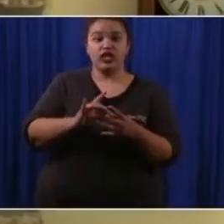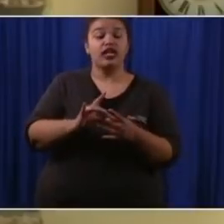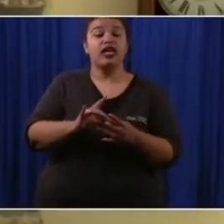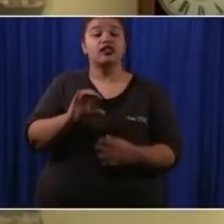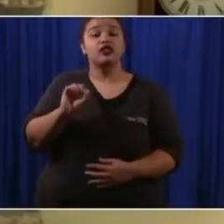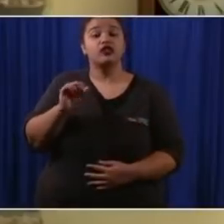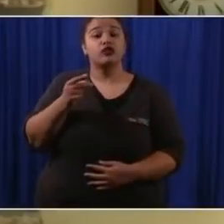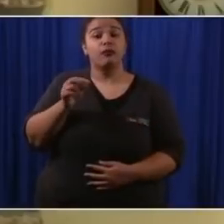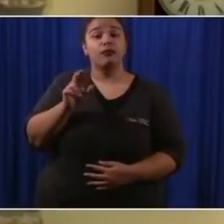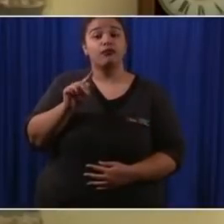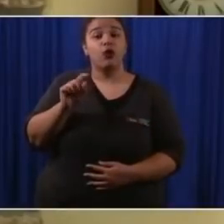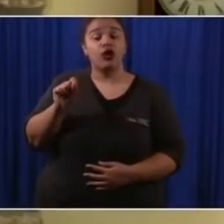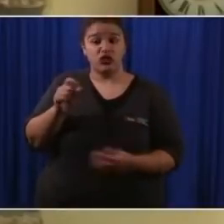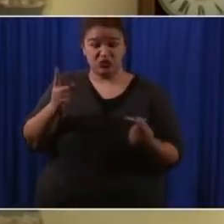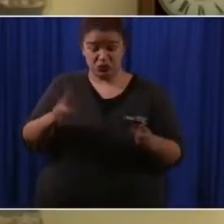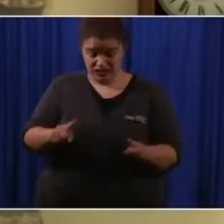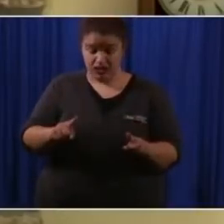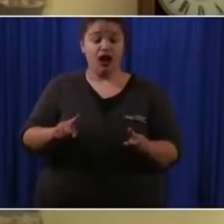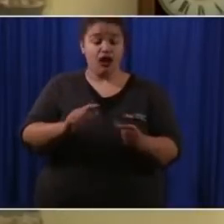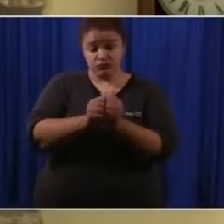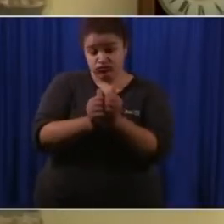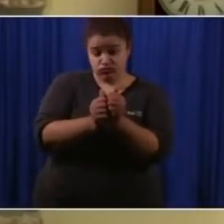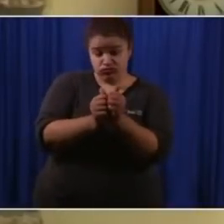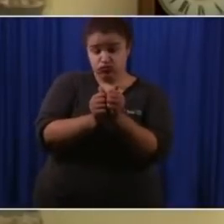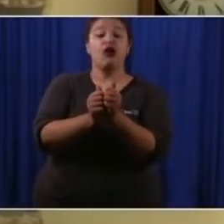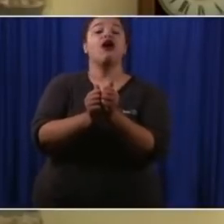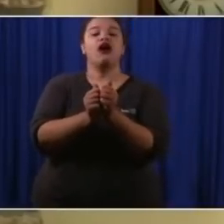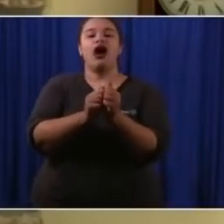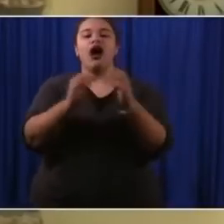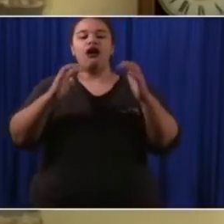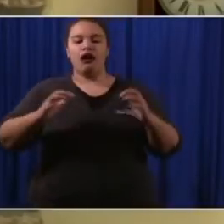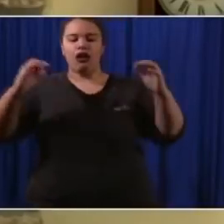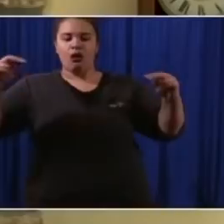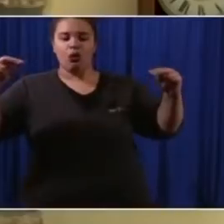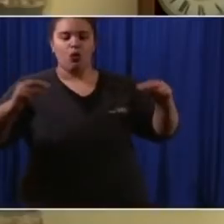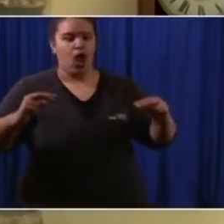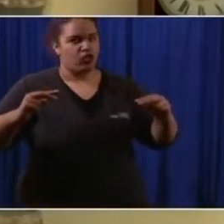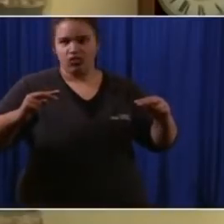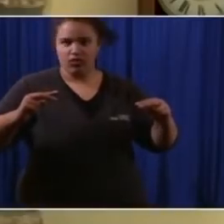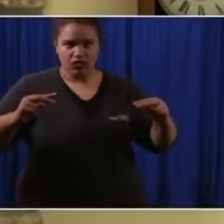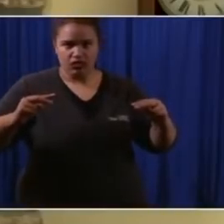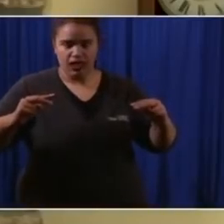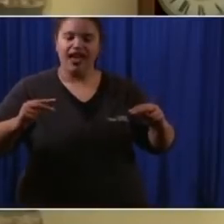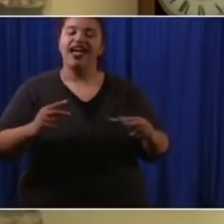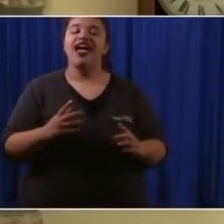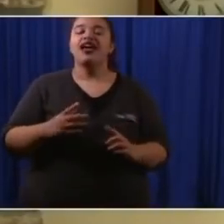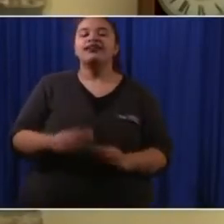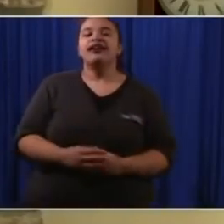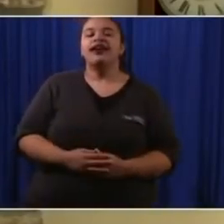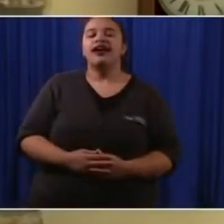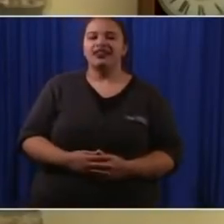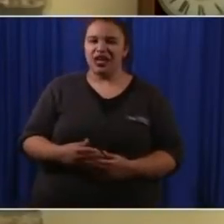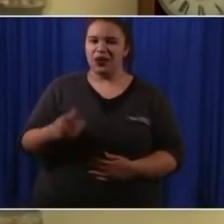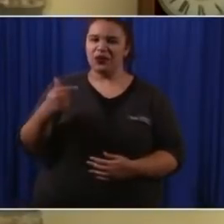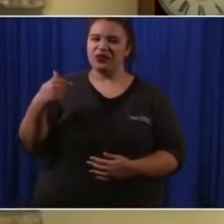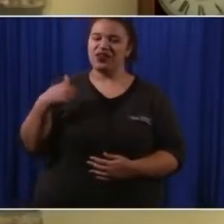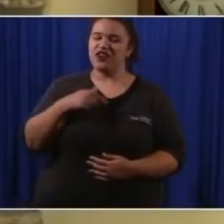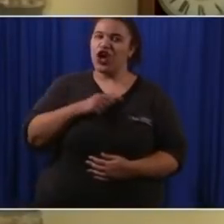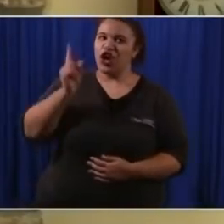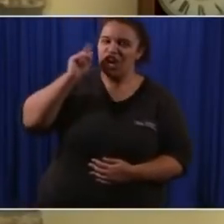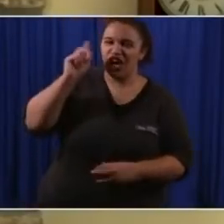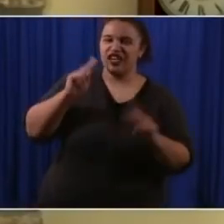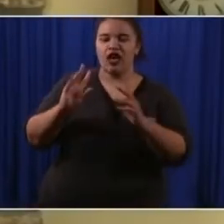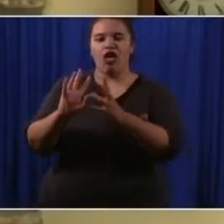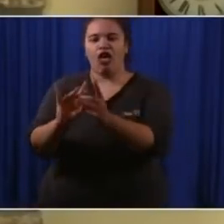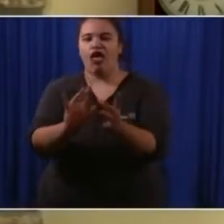seen some challenges across the country with people, quote unquote, being the mask police, what is your message